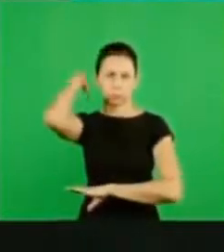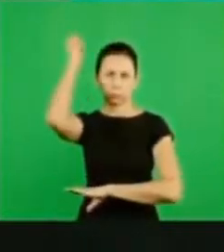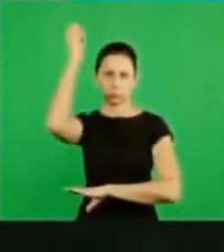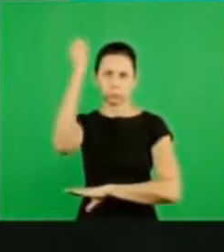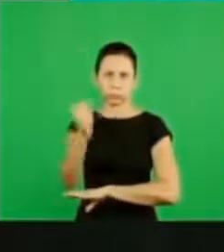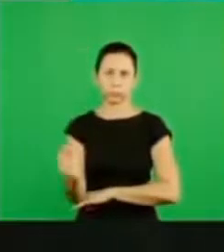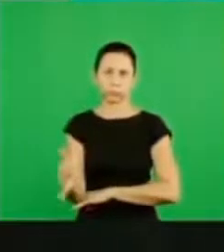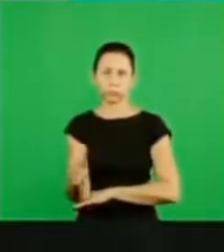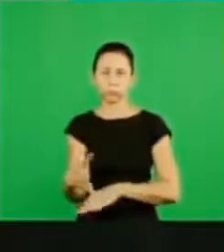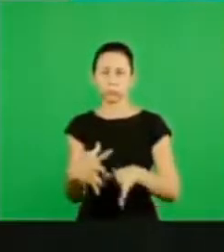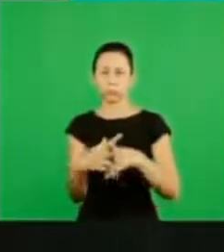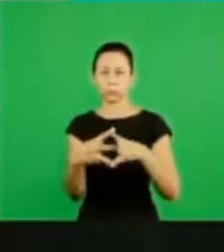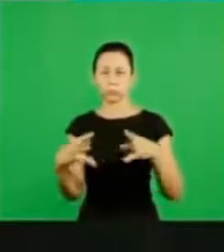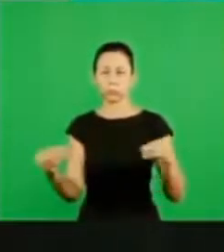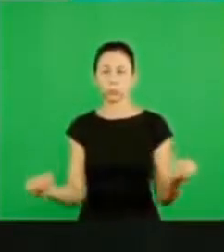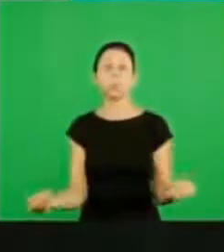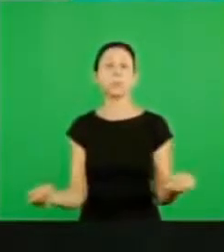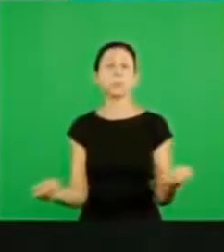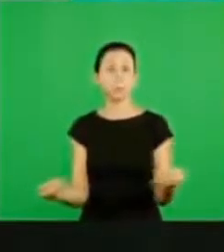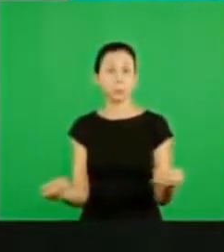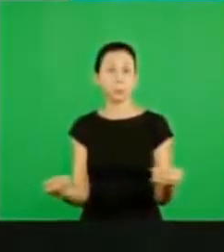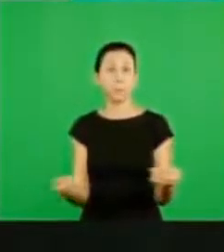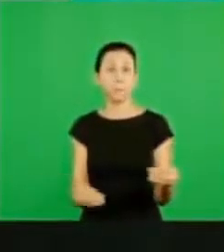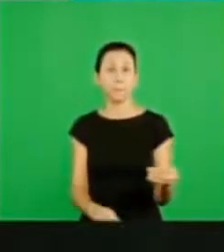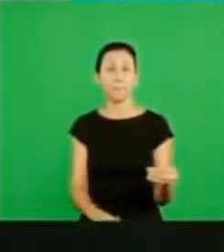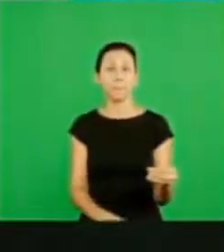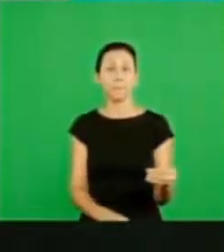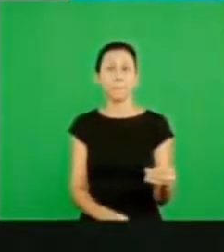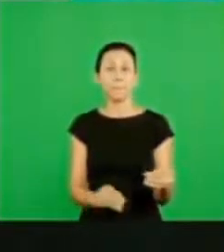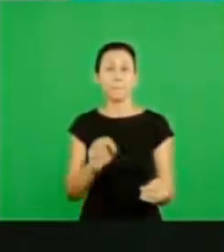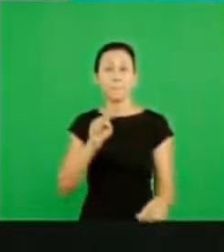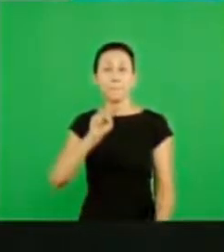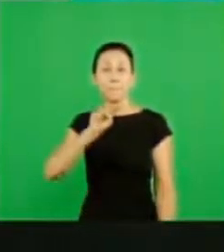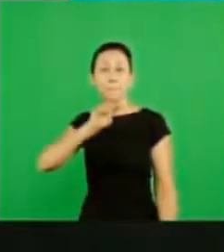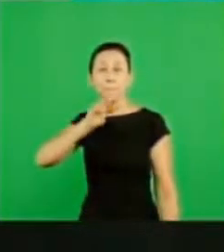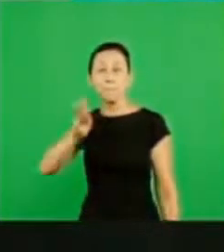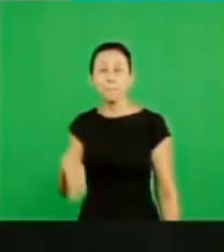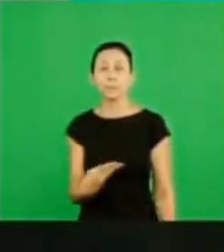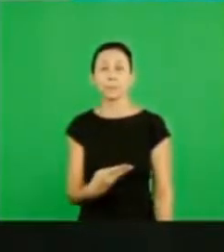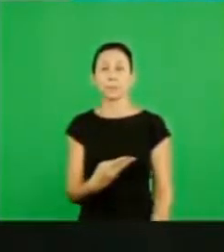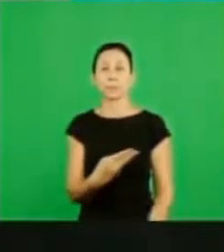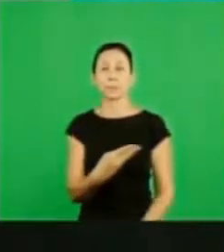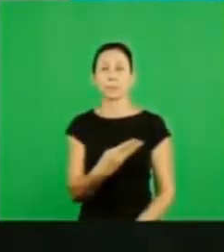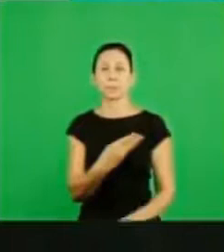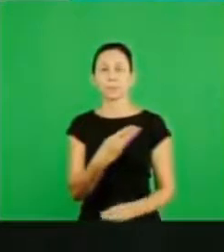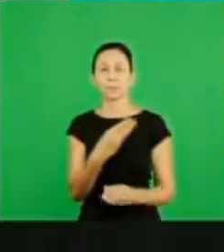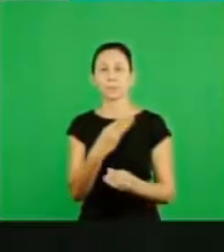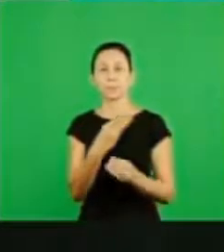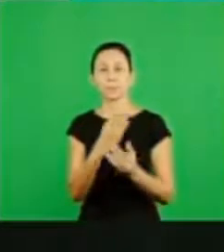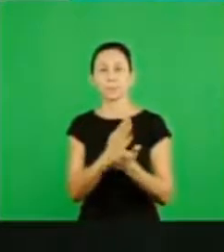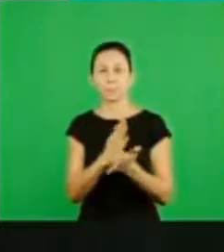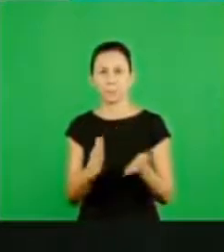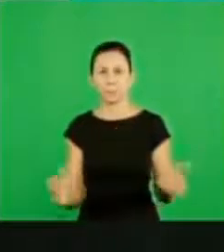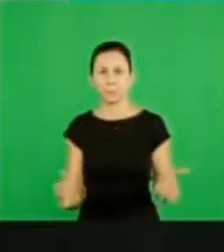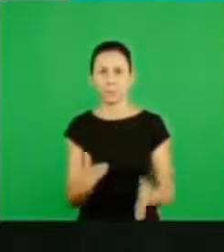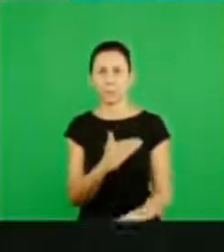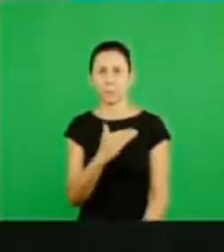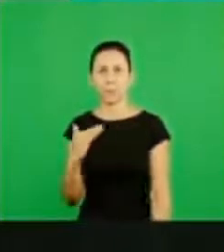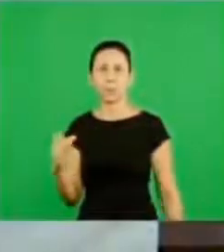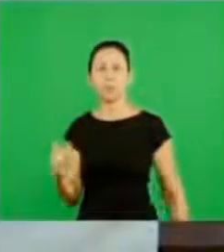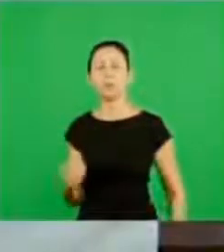Jacques Cousteau say? He said 40% of the living beings that lived in the sea